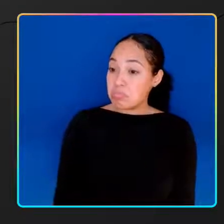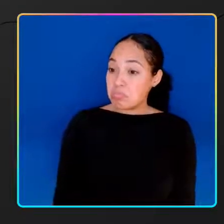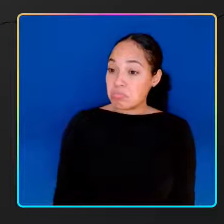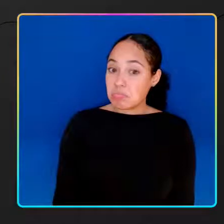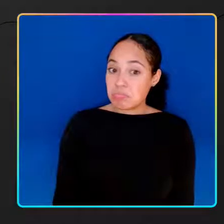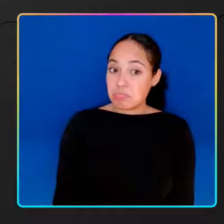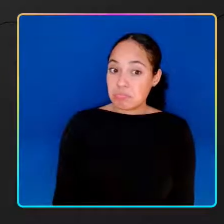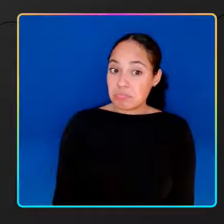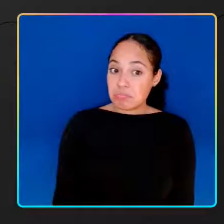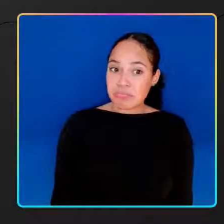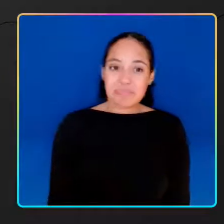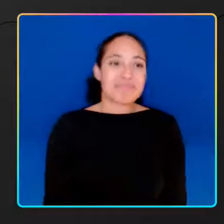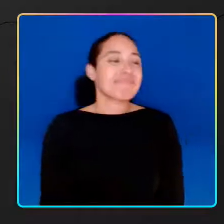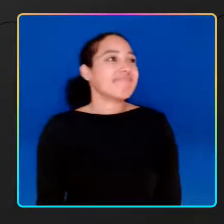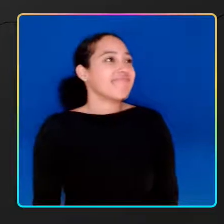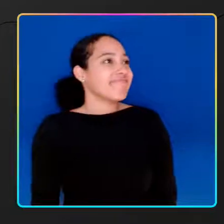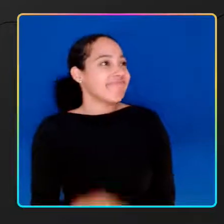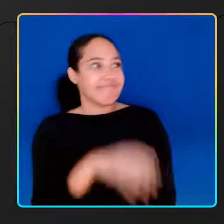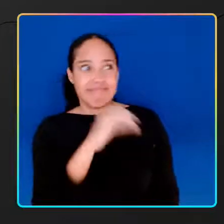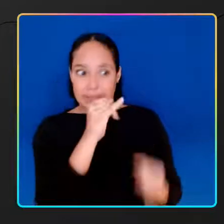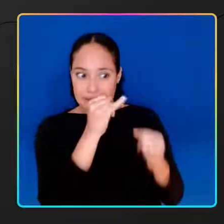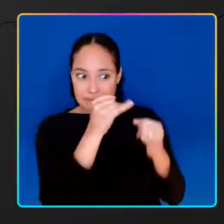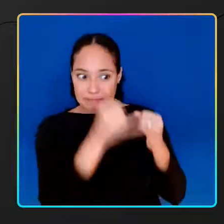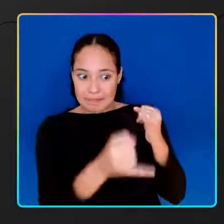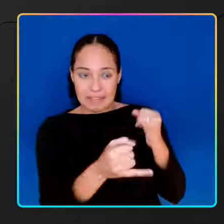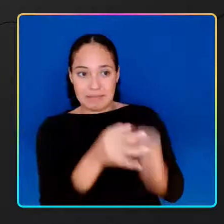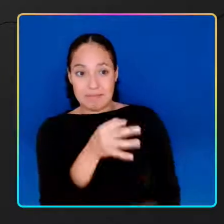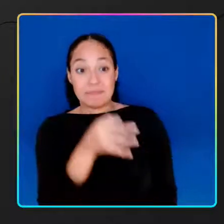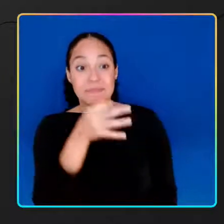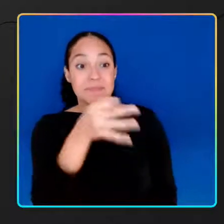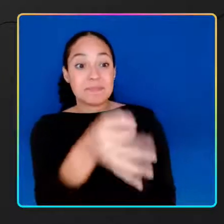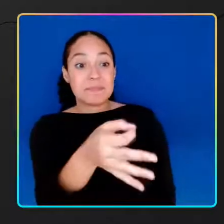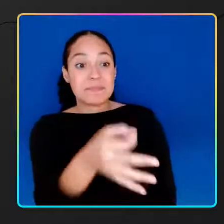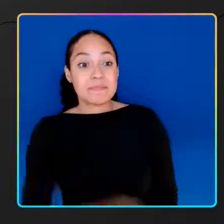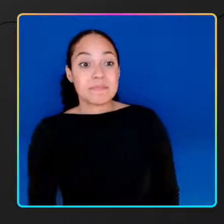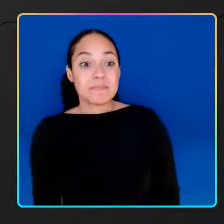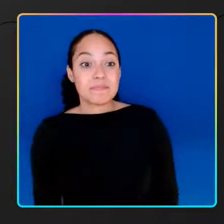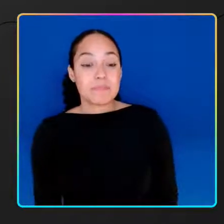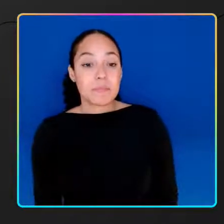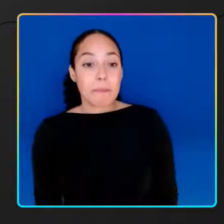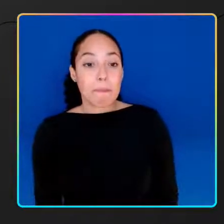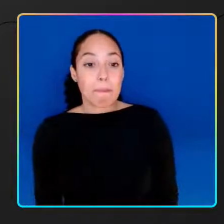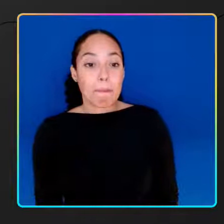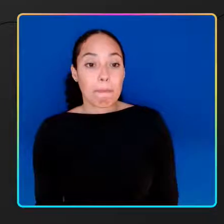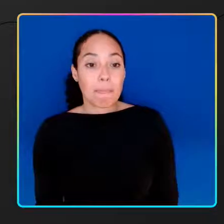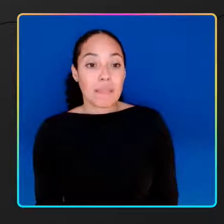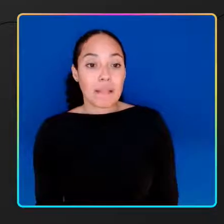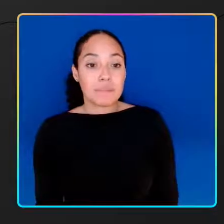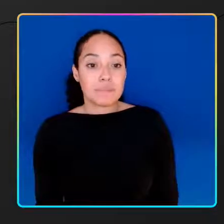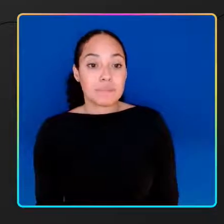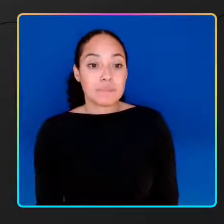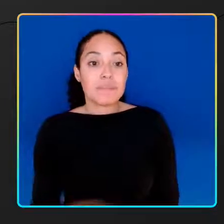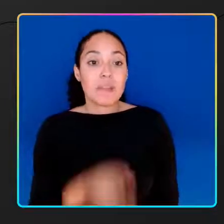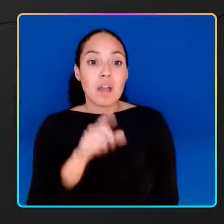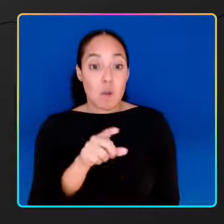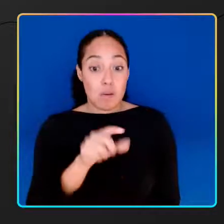Excellent. Last question. What was the first thing, project skill you built in